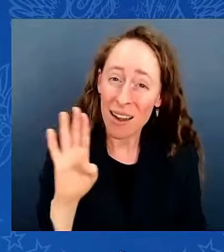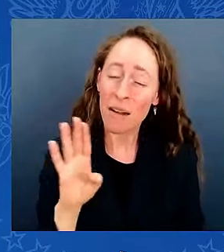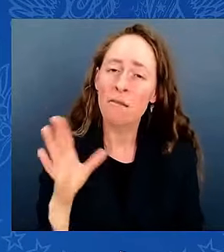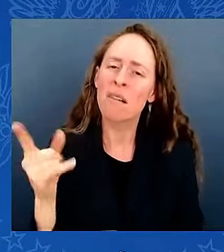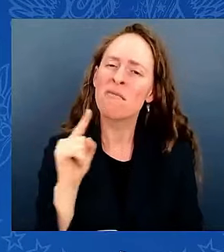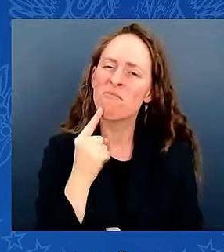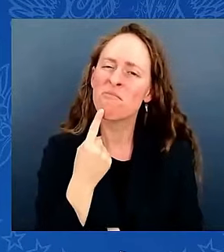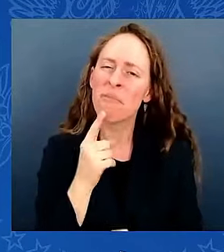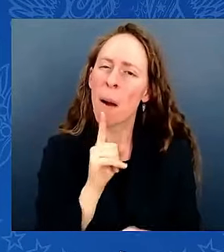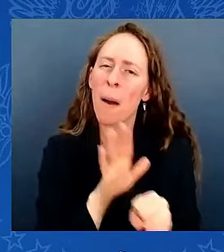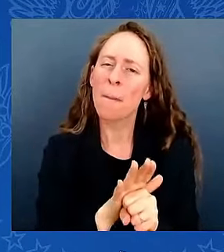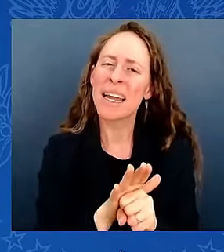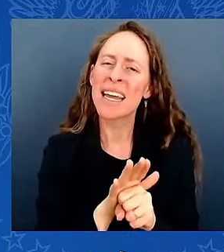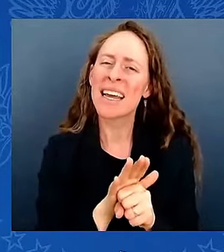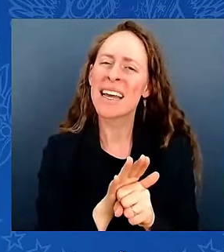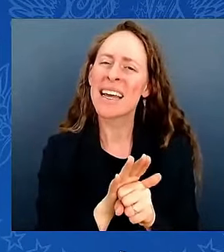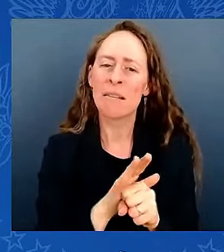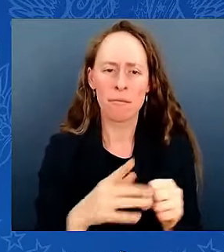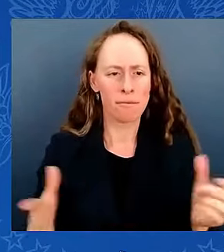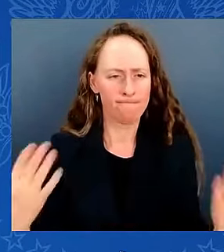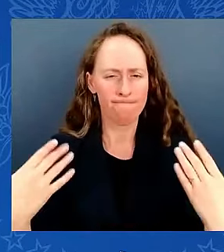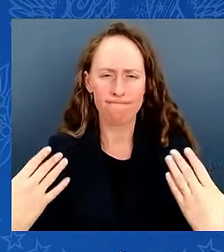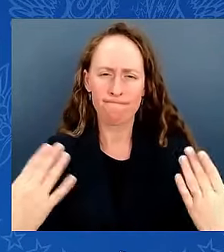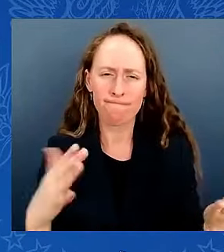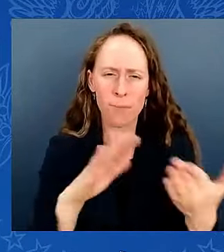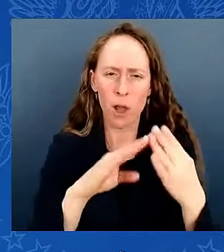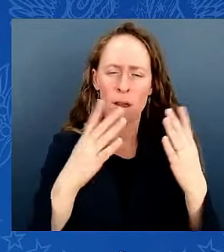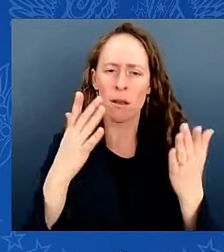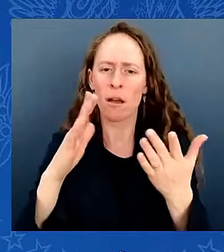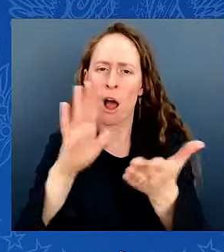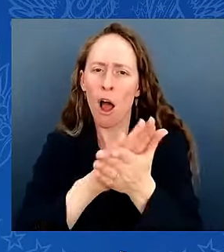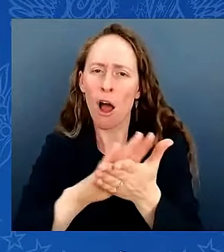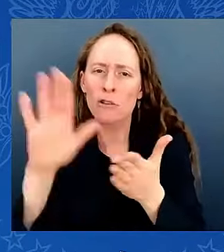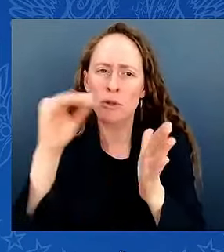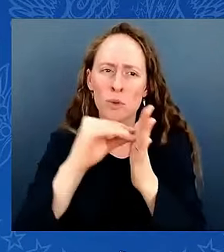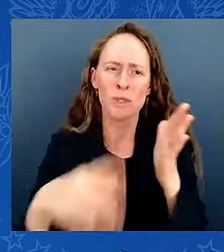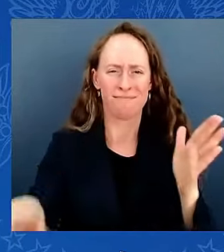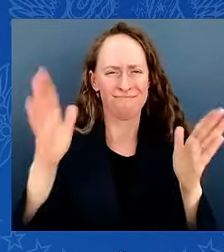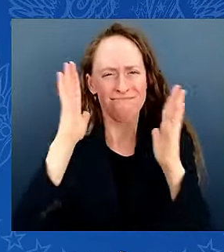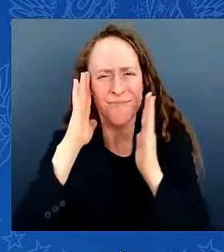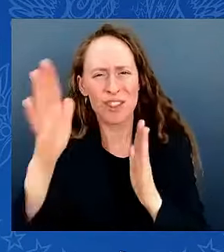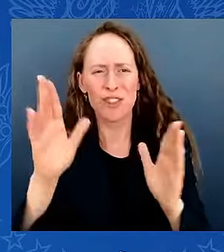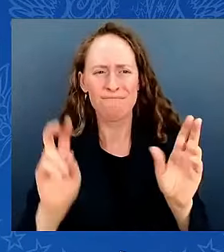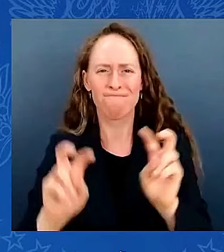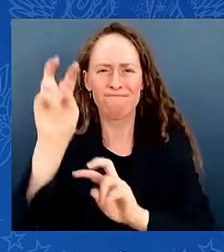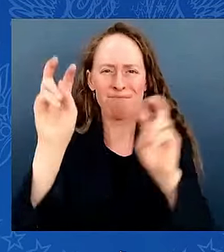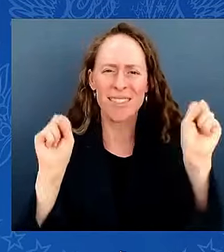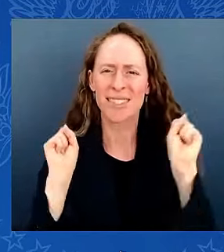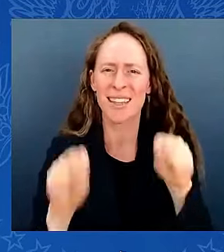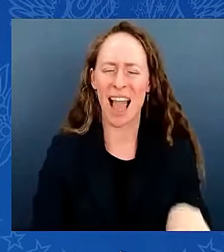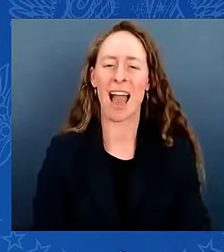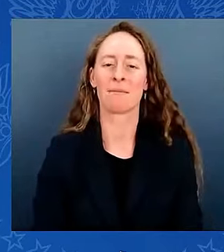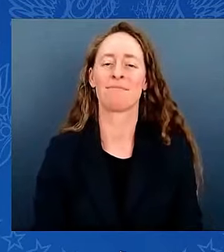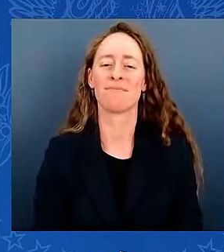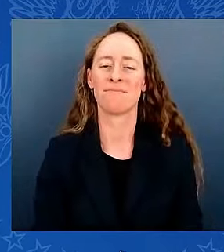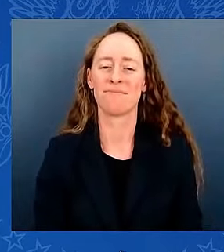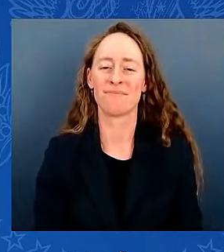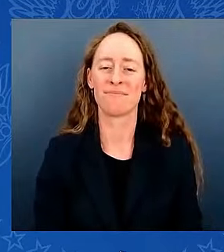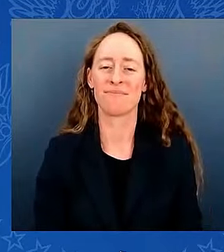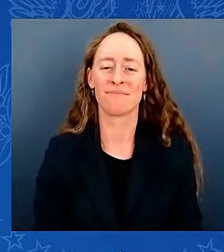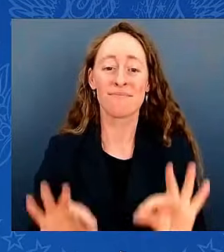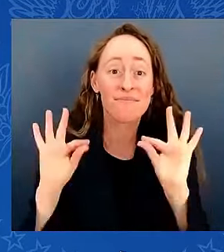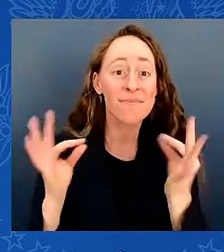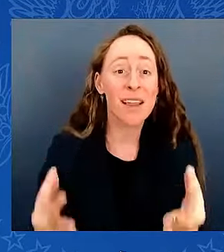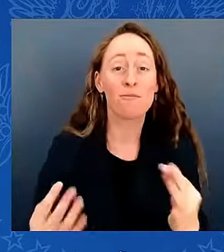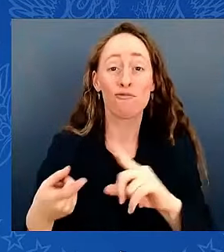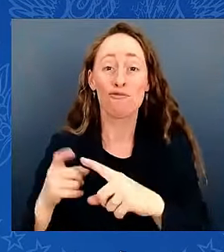my family and my friends mean everything to me. They've been my backbone, always reminding me to take care of myself, both mentally